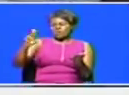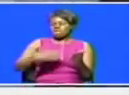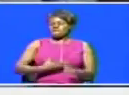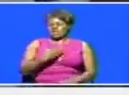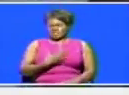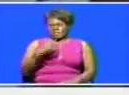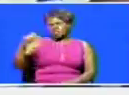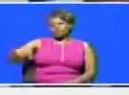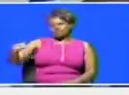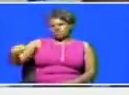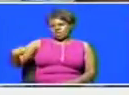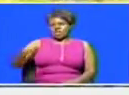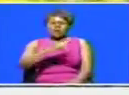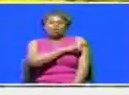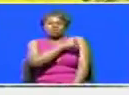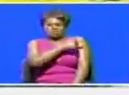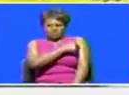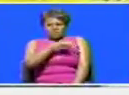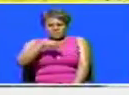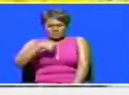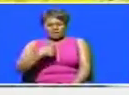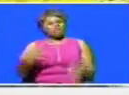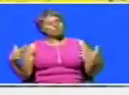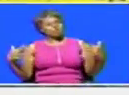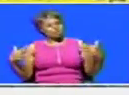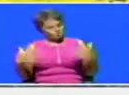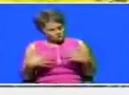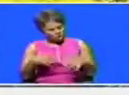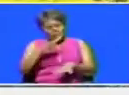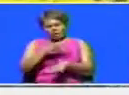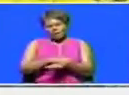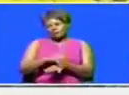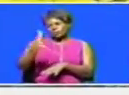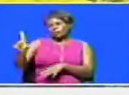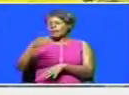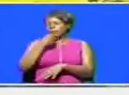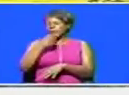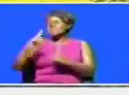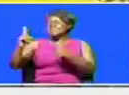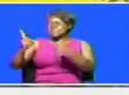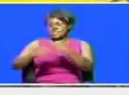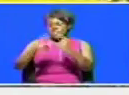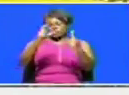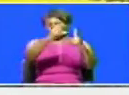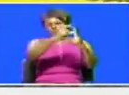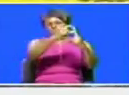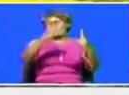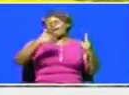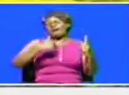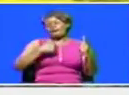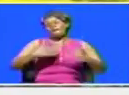them today at the hospital. We are actually in shock that we would find one gentleman has six